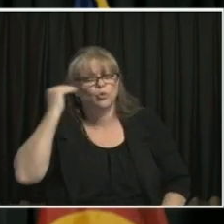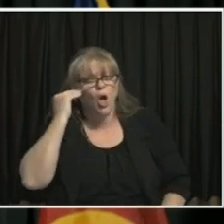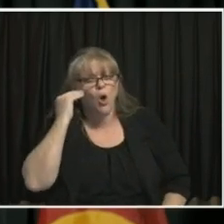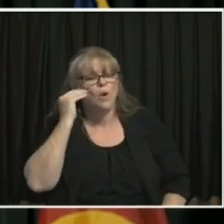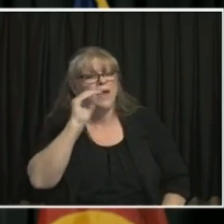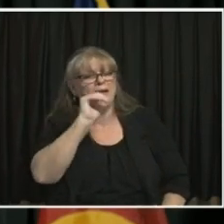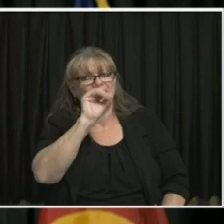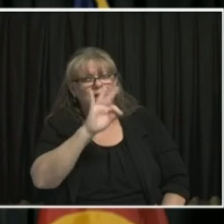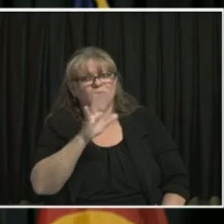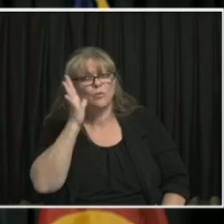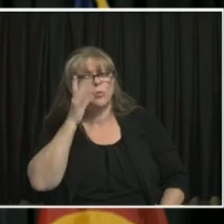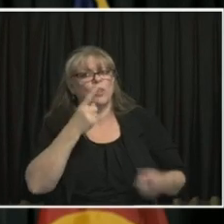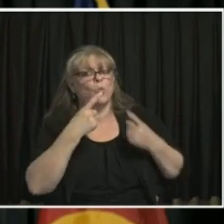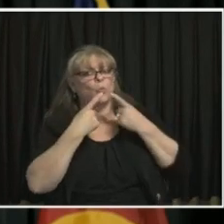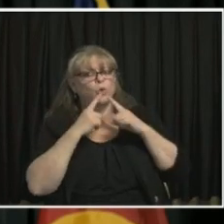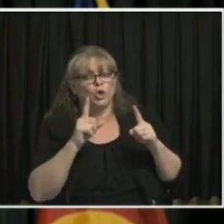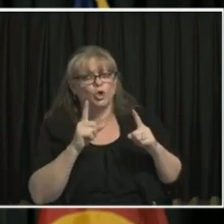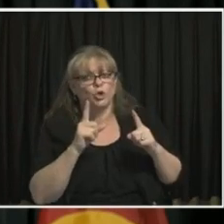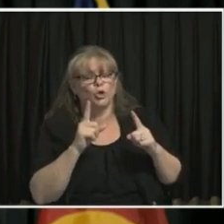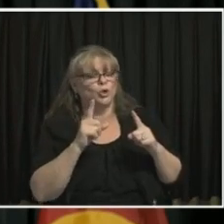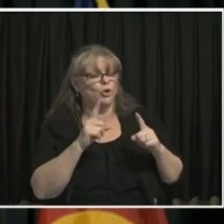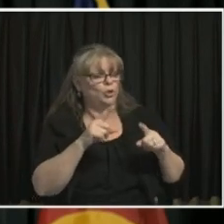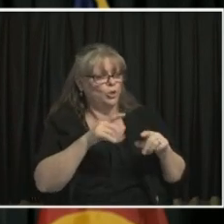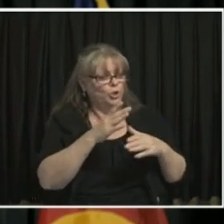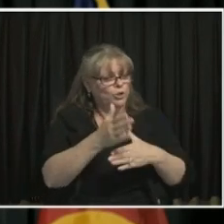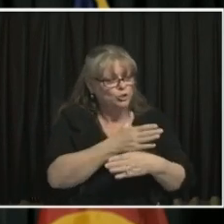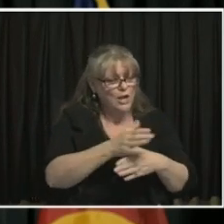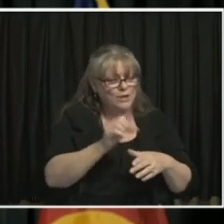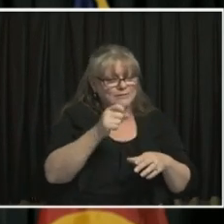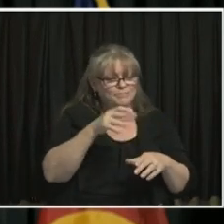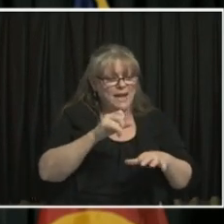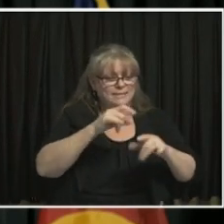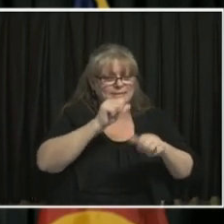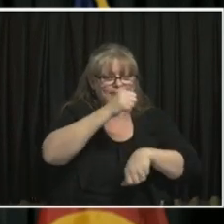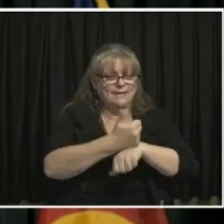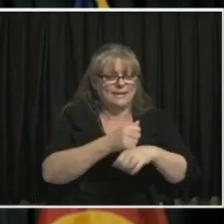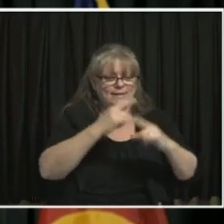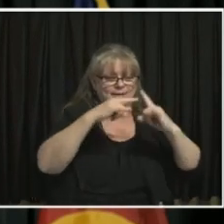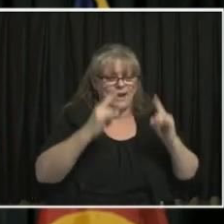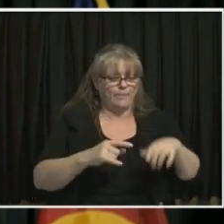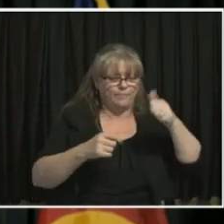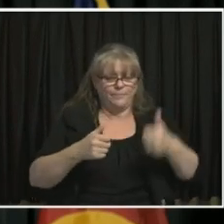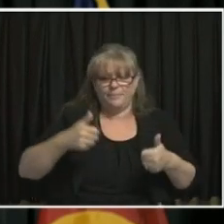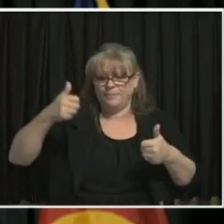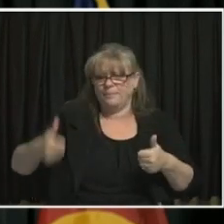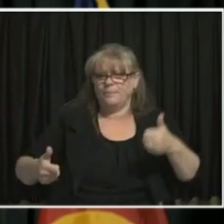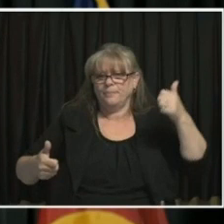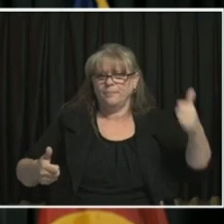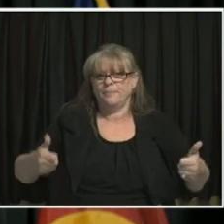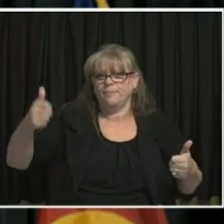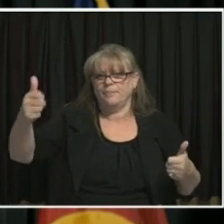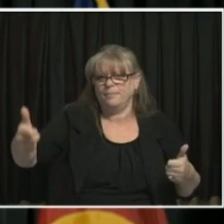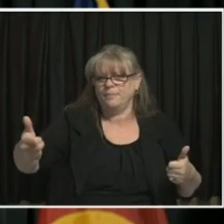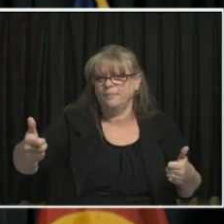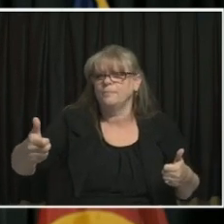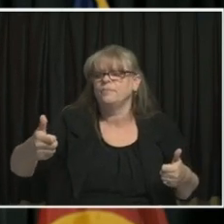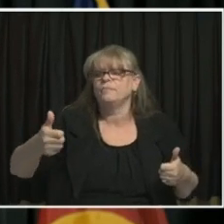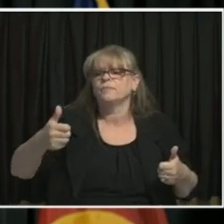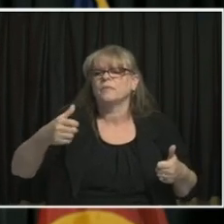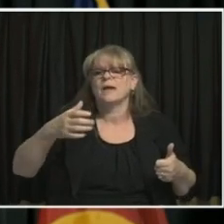limited gathering, swimming beaches. And I realize that your discussions with the president is going to go beyond camping,